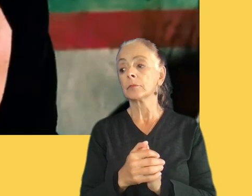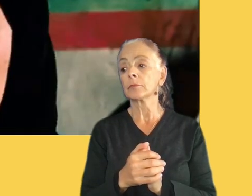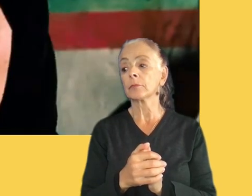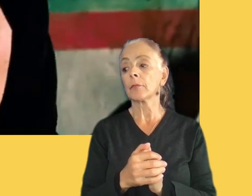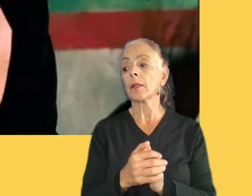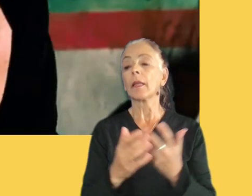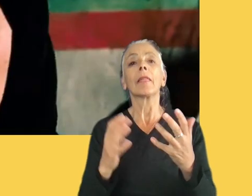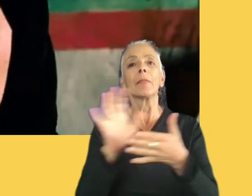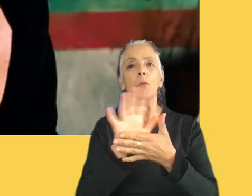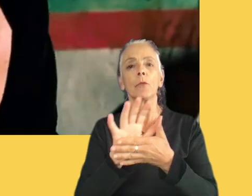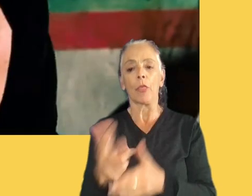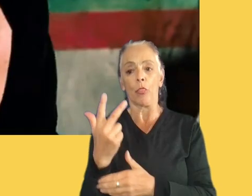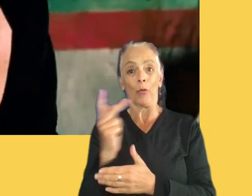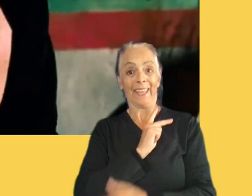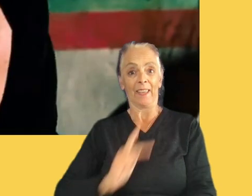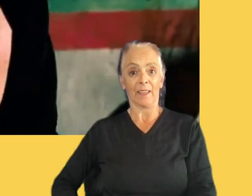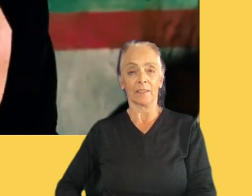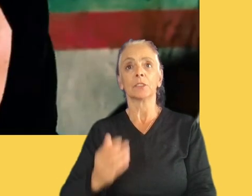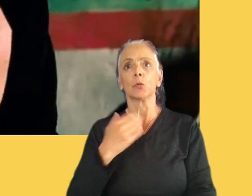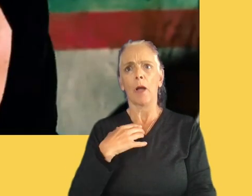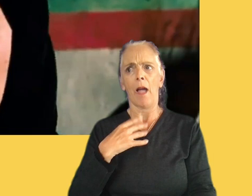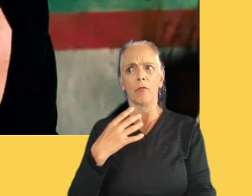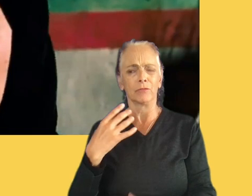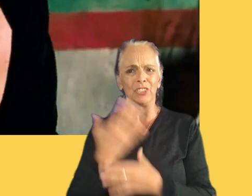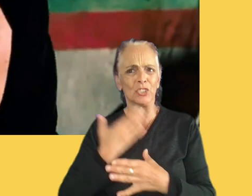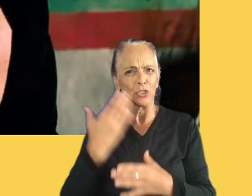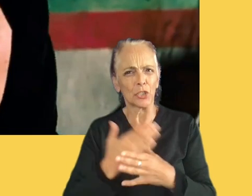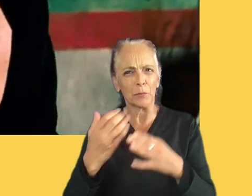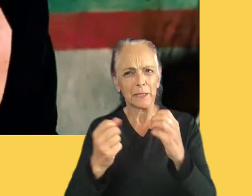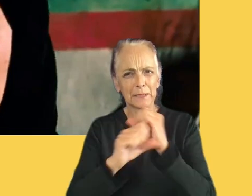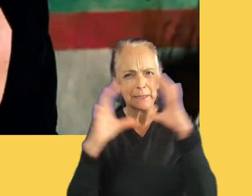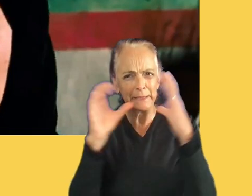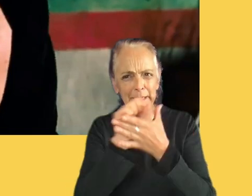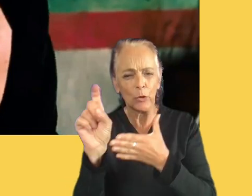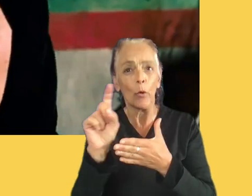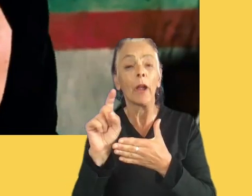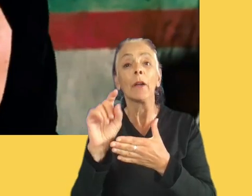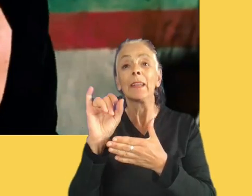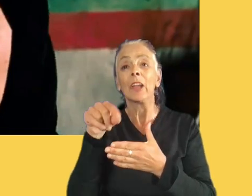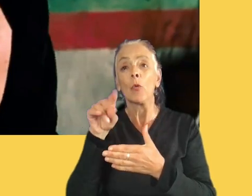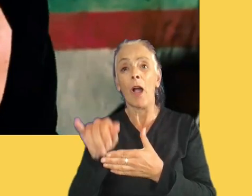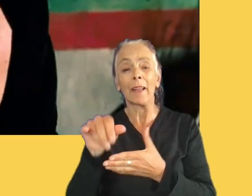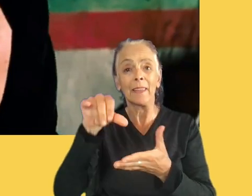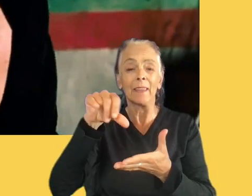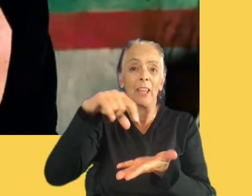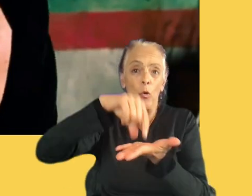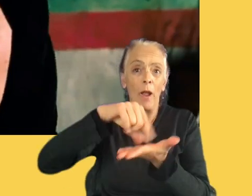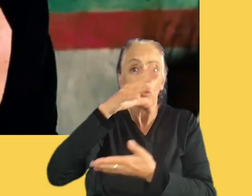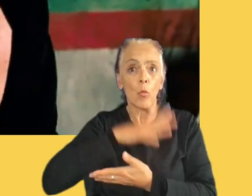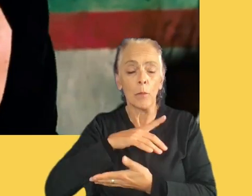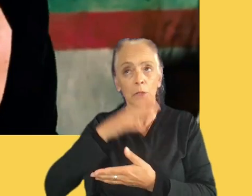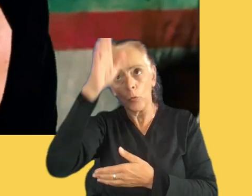In the movie Three Kings, there's a disturbing scene where an Iraqi woman is shot point blank in the head. I'll spare you the